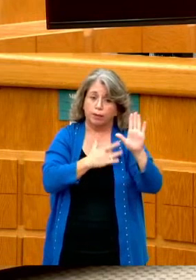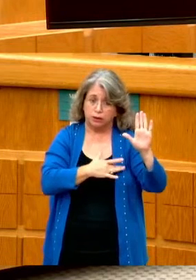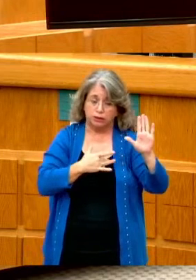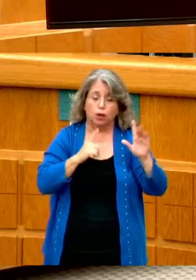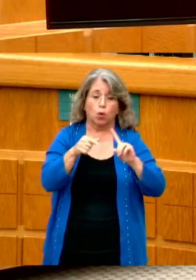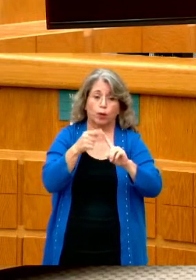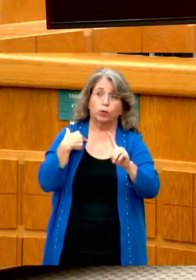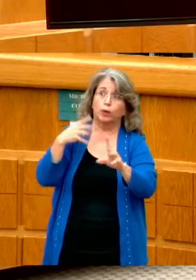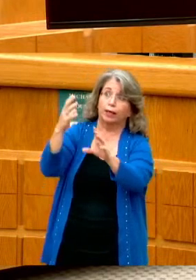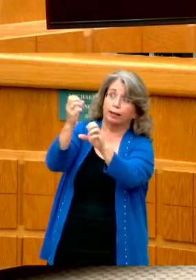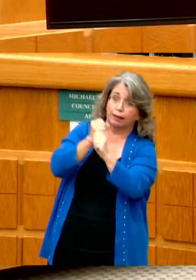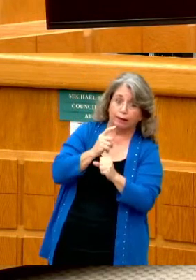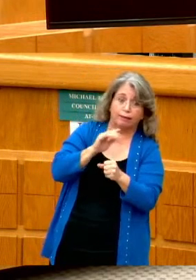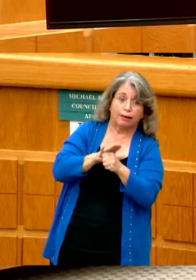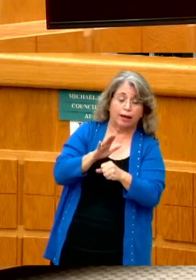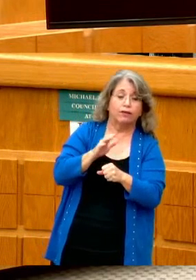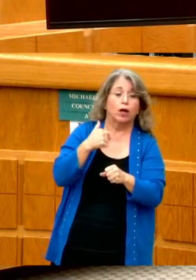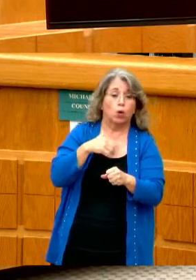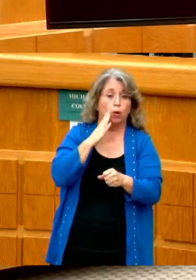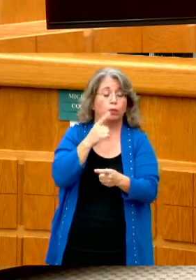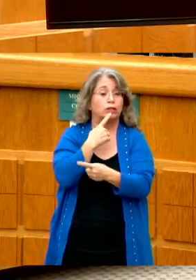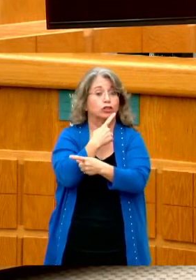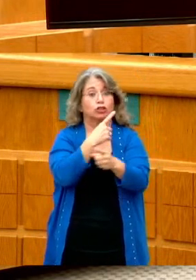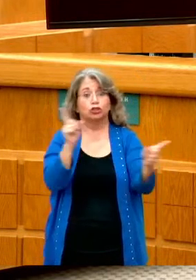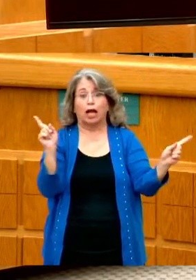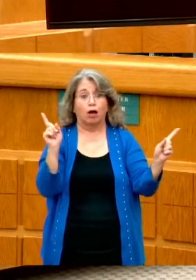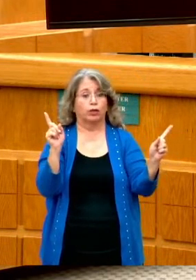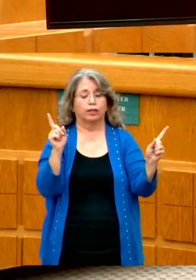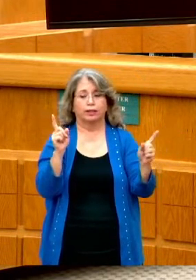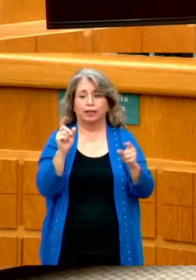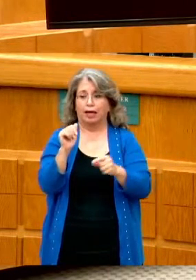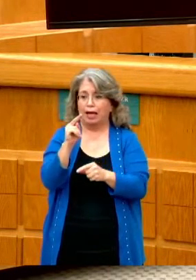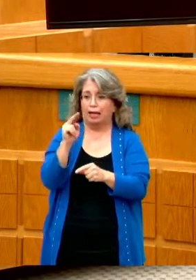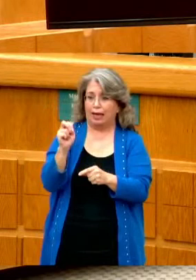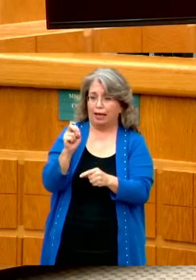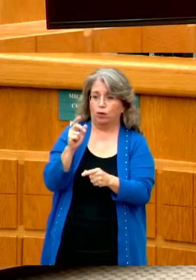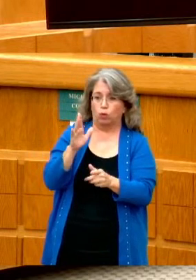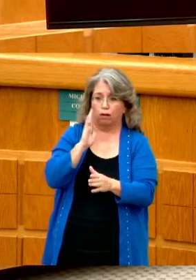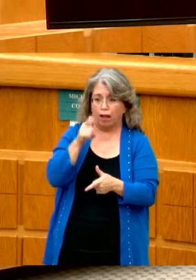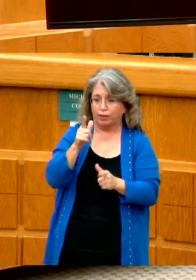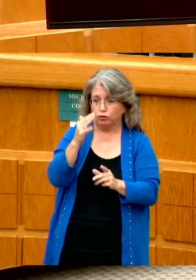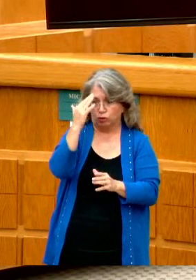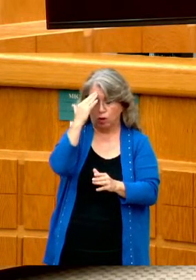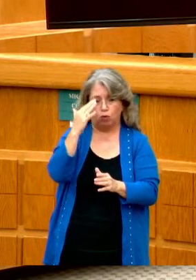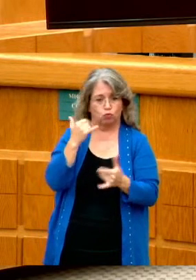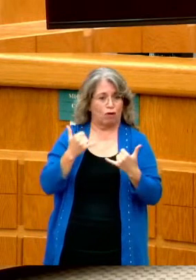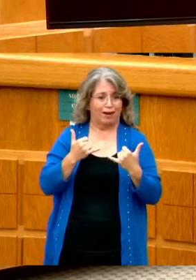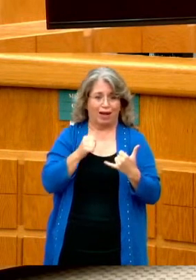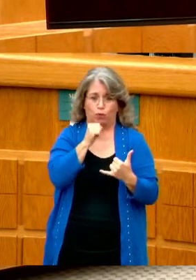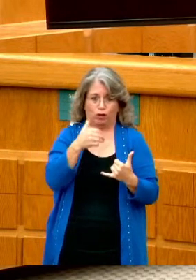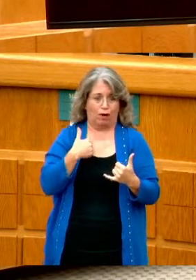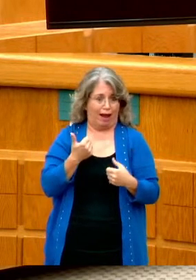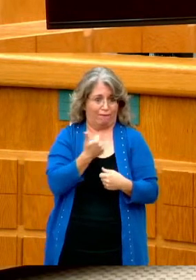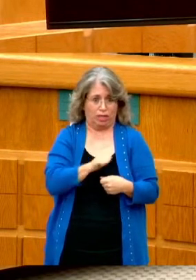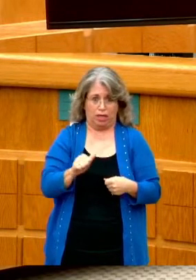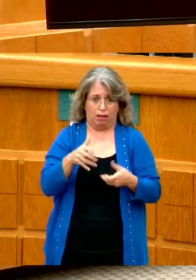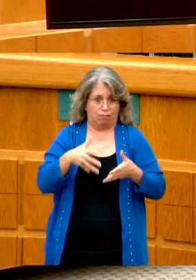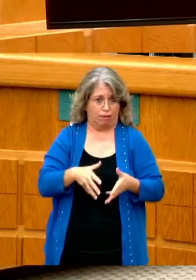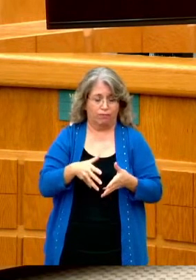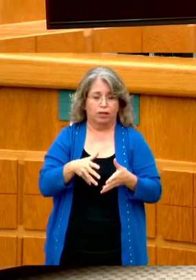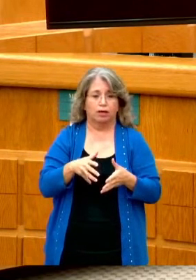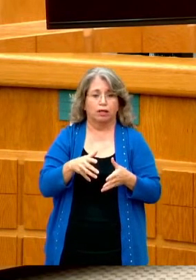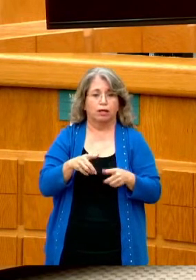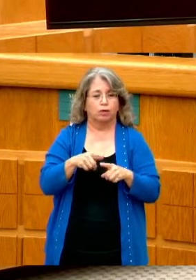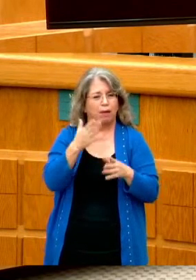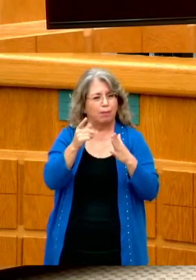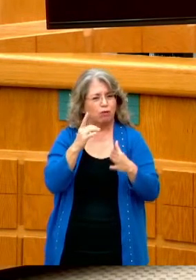from the mountaintops. Annette's about to let you know we don't have any in City County Health right now. You might find that odd, but I want you to know that